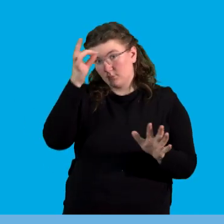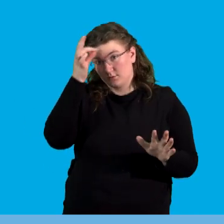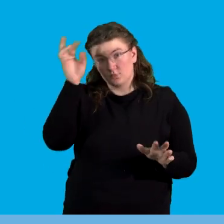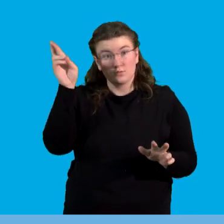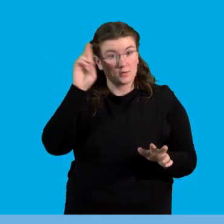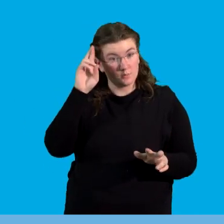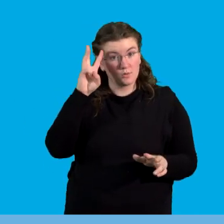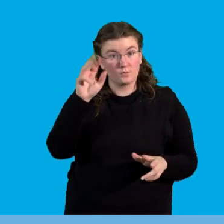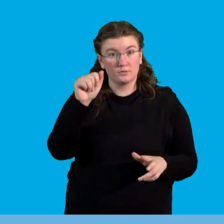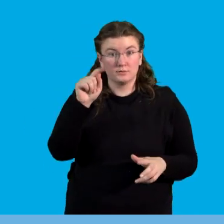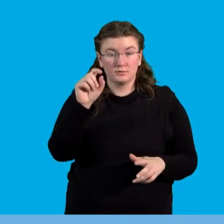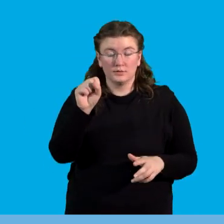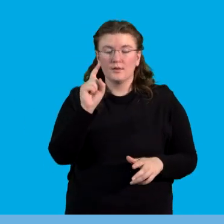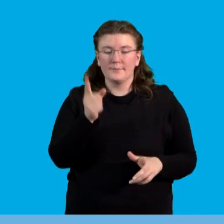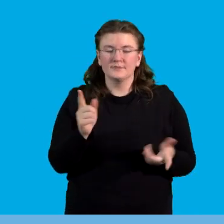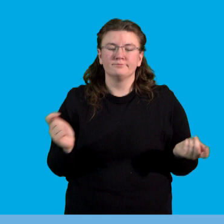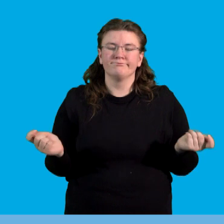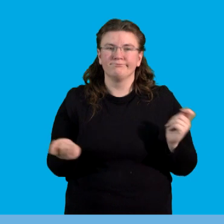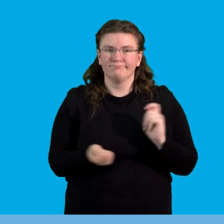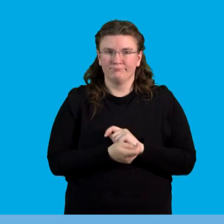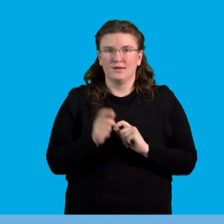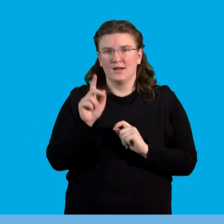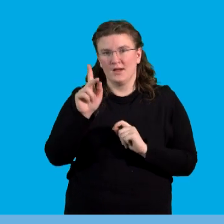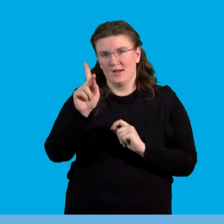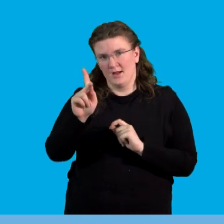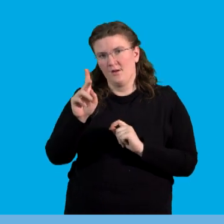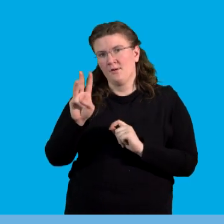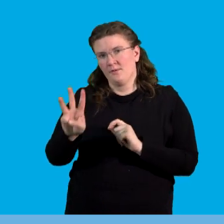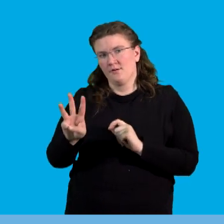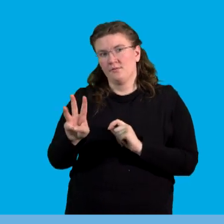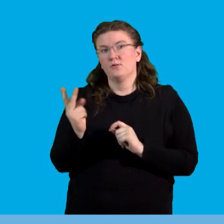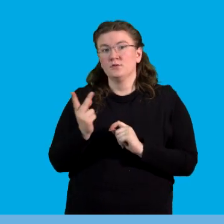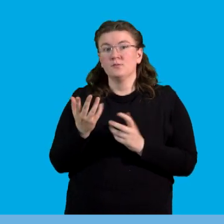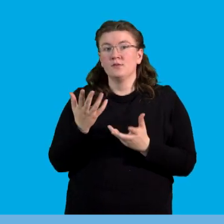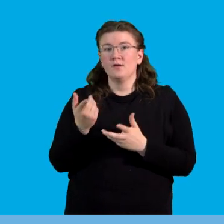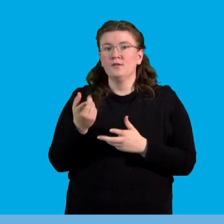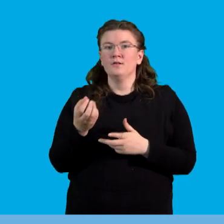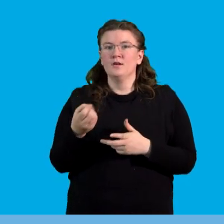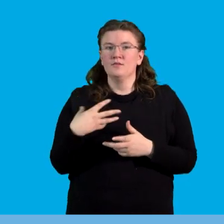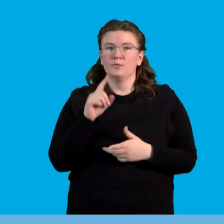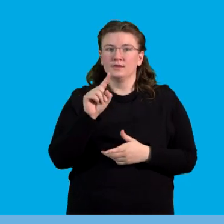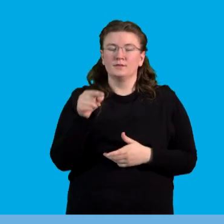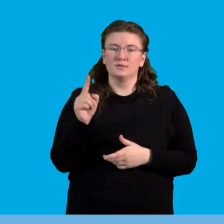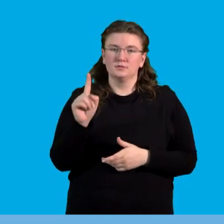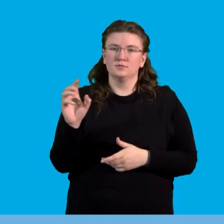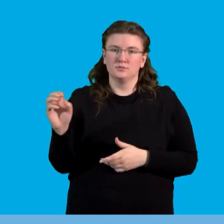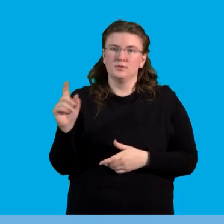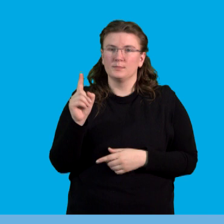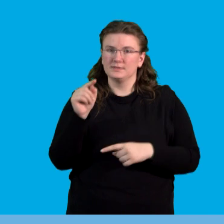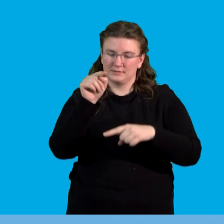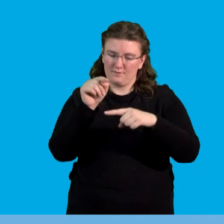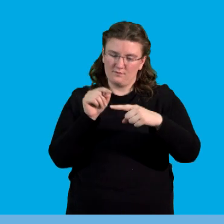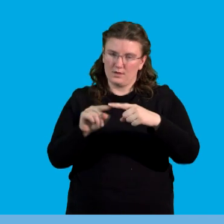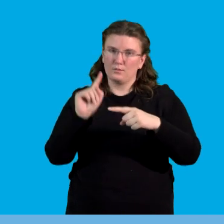remember that your watts, it must always be converted into kilowatts. And if you are given, in this case, the 1,100